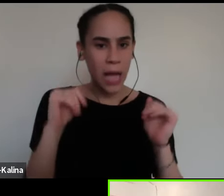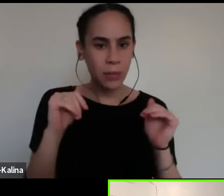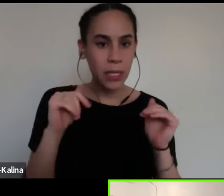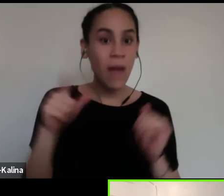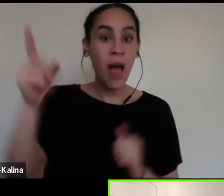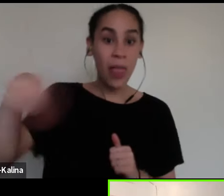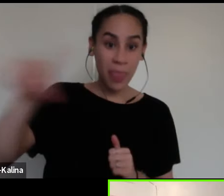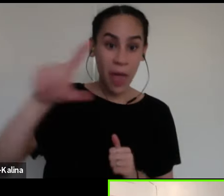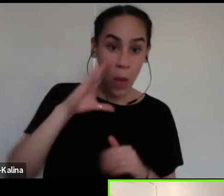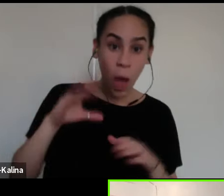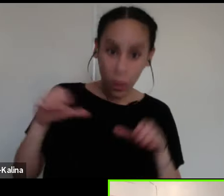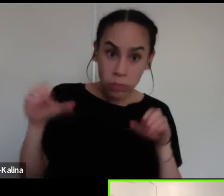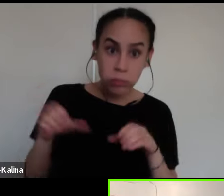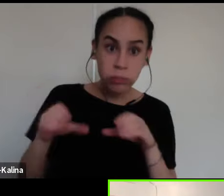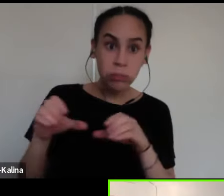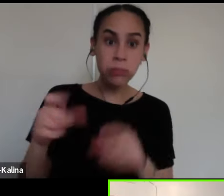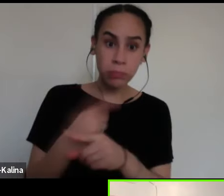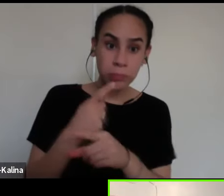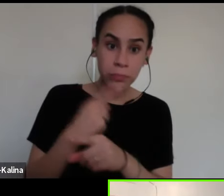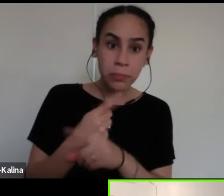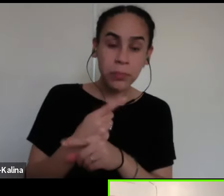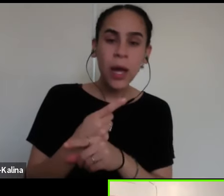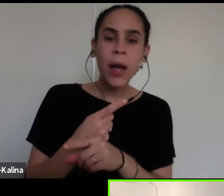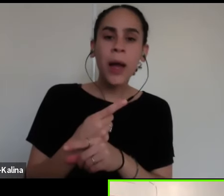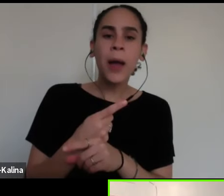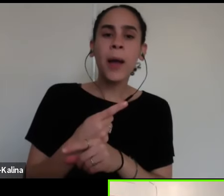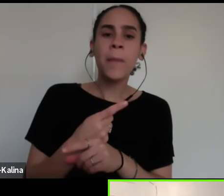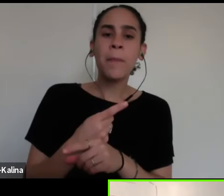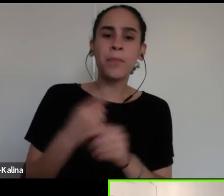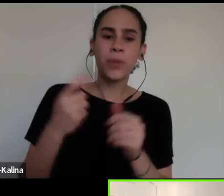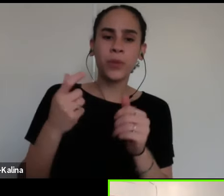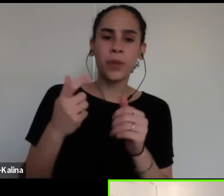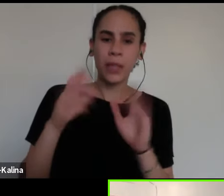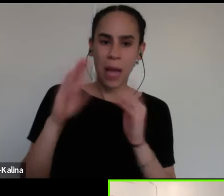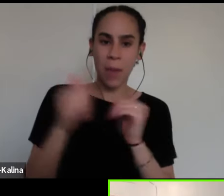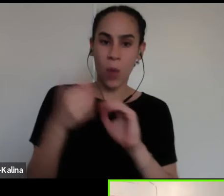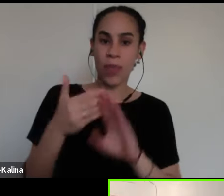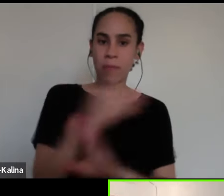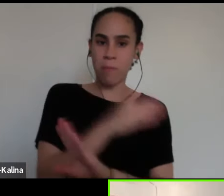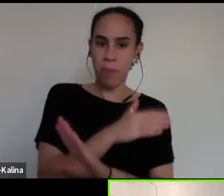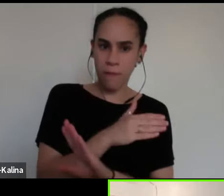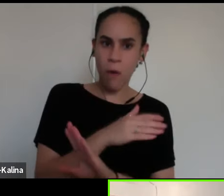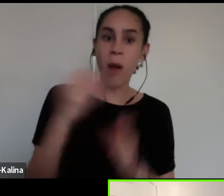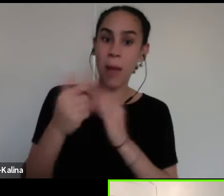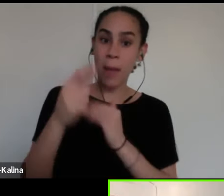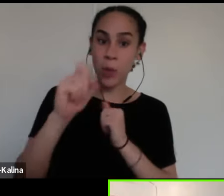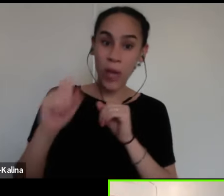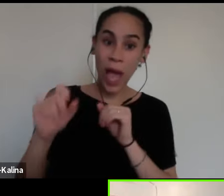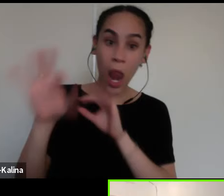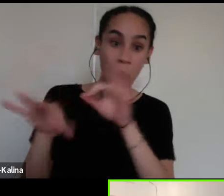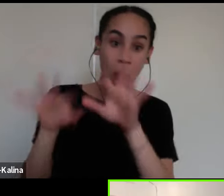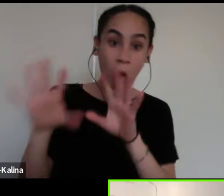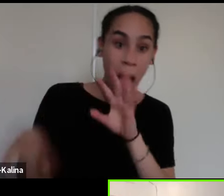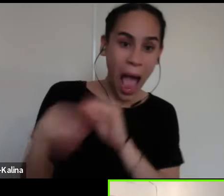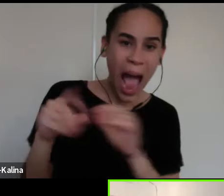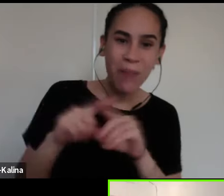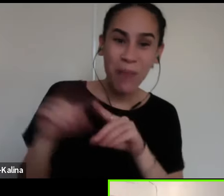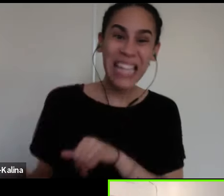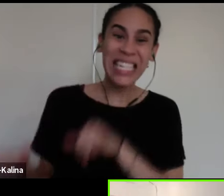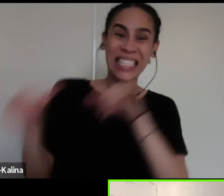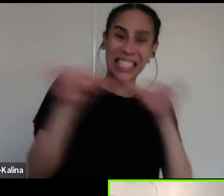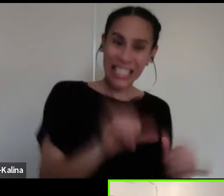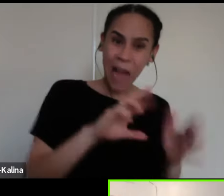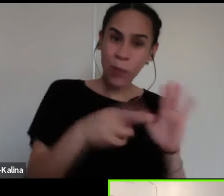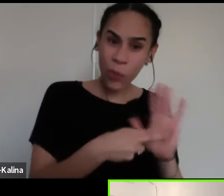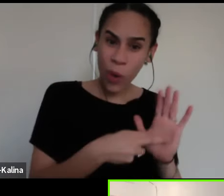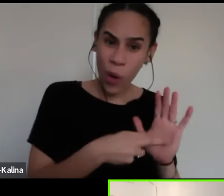performative in a very sort of narrow subset maybe of what they did before. And you might be able to add some things, but it's not going to be the exact same role